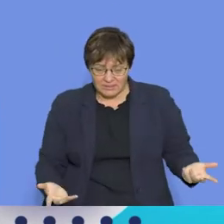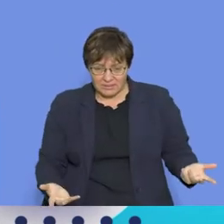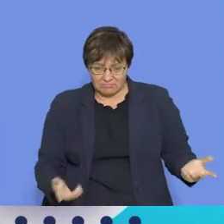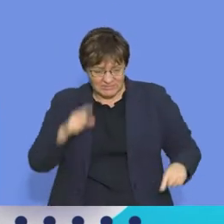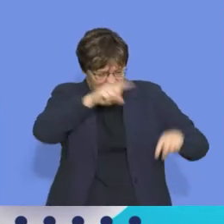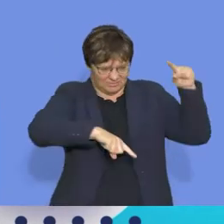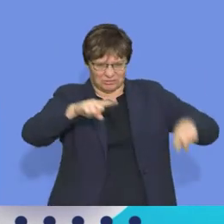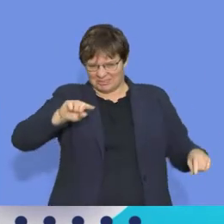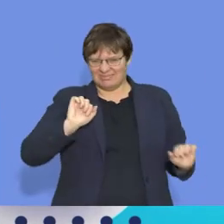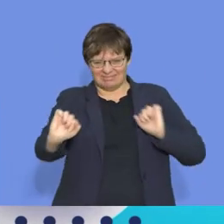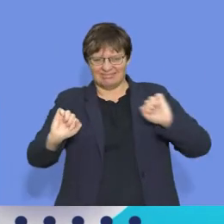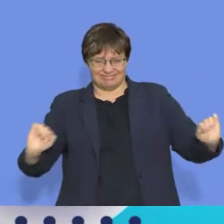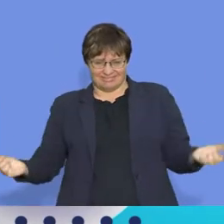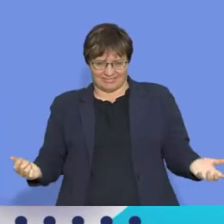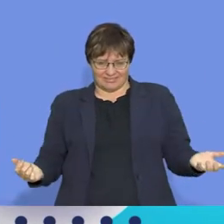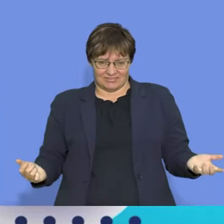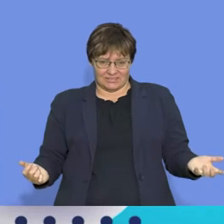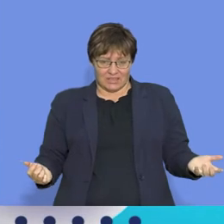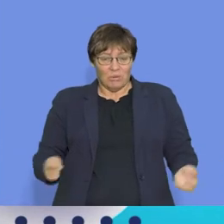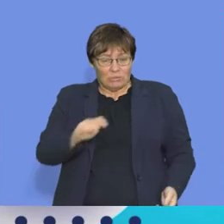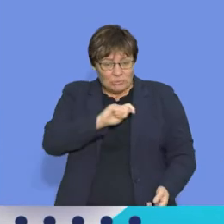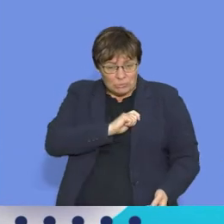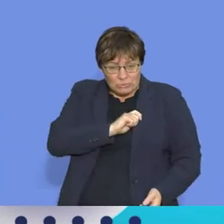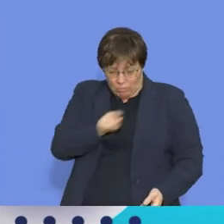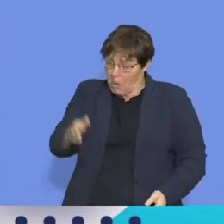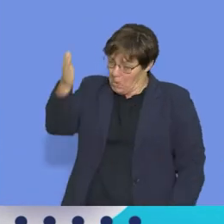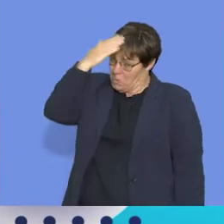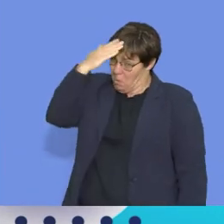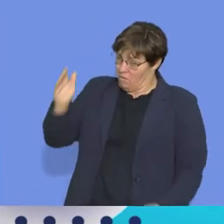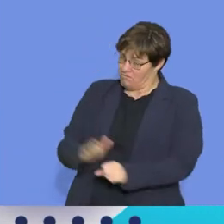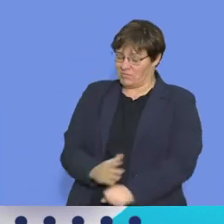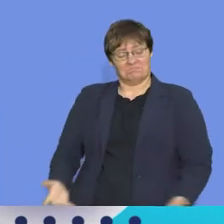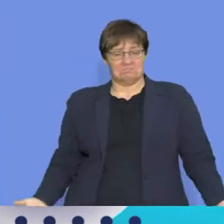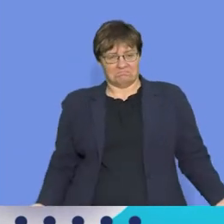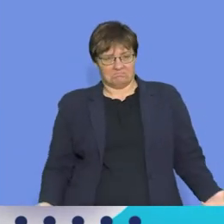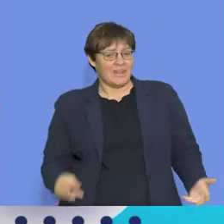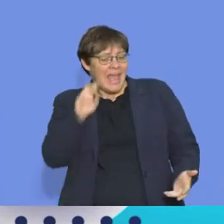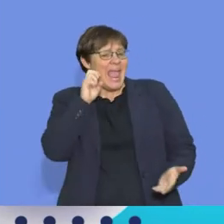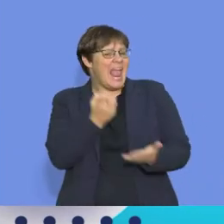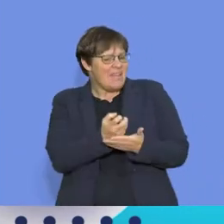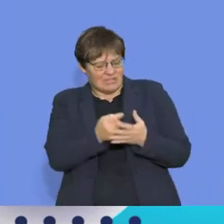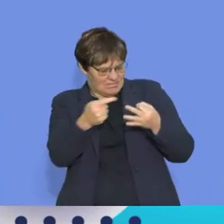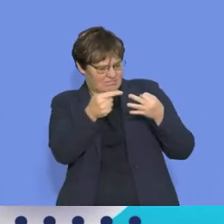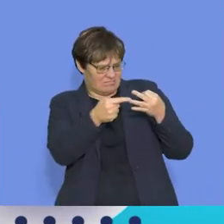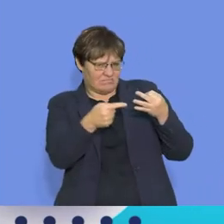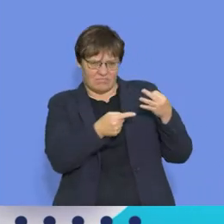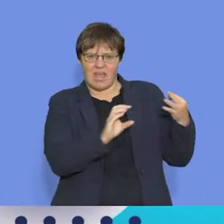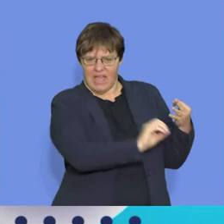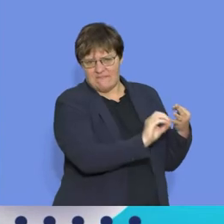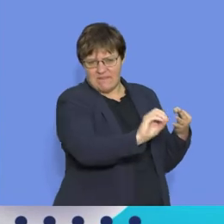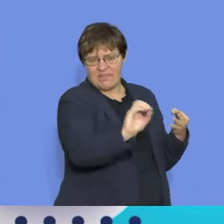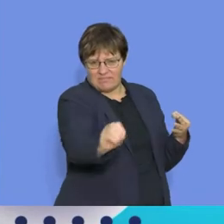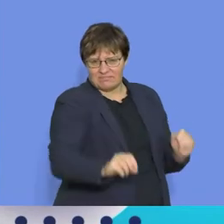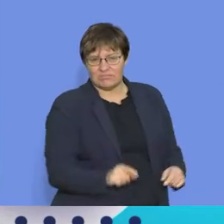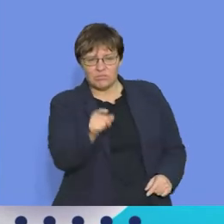in mind, nobody actually knows. And there's evidence for all 3 of those theories. So basically, you